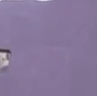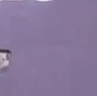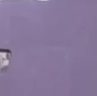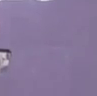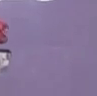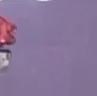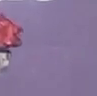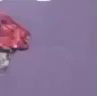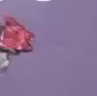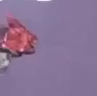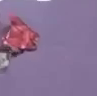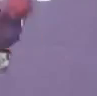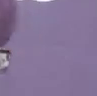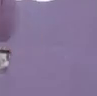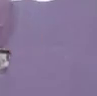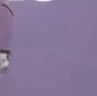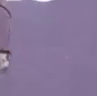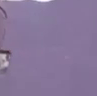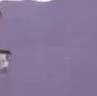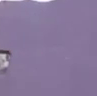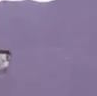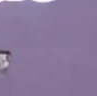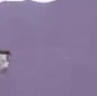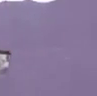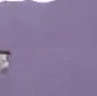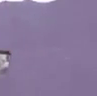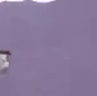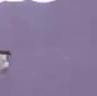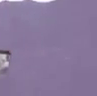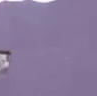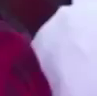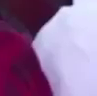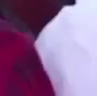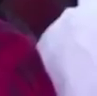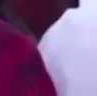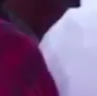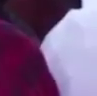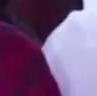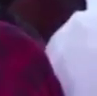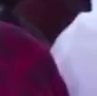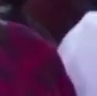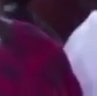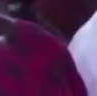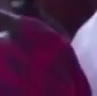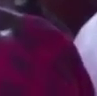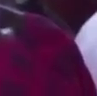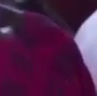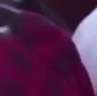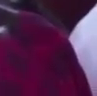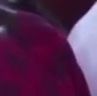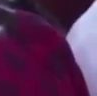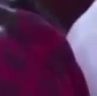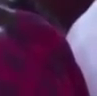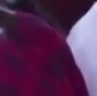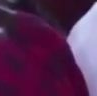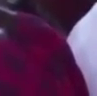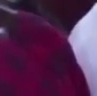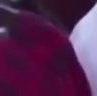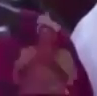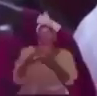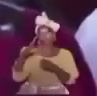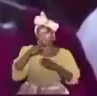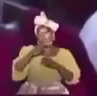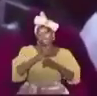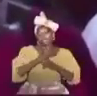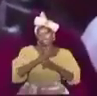come, it is important that we pay attention to receive, because in receiving the Word,